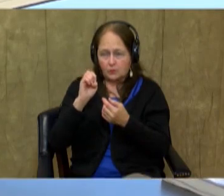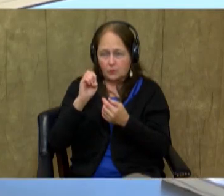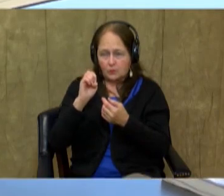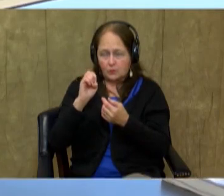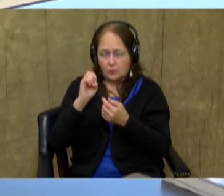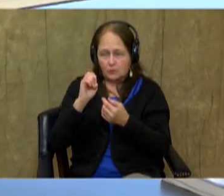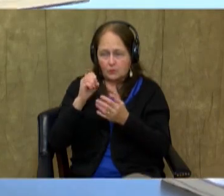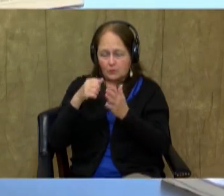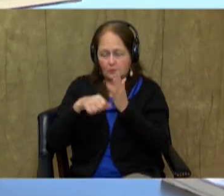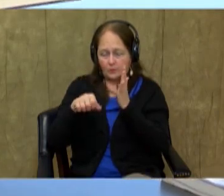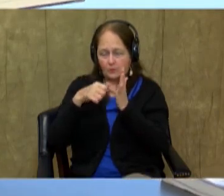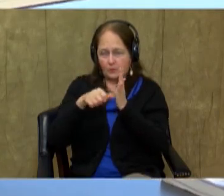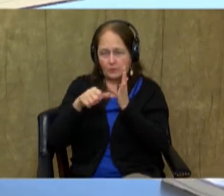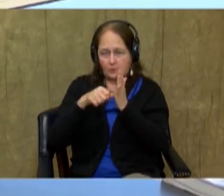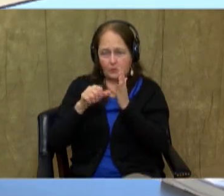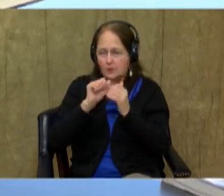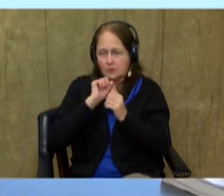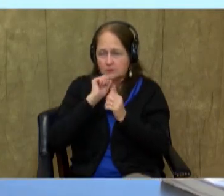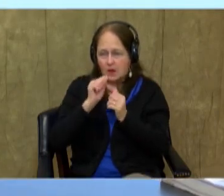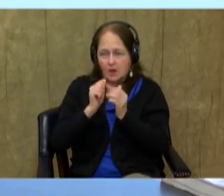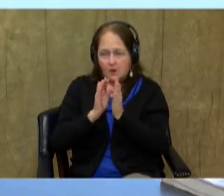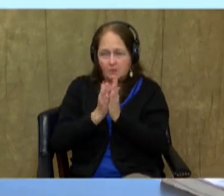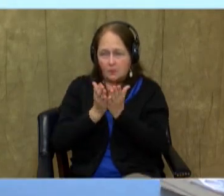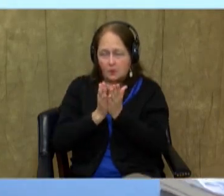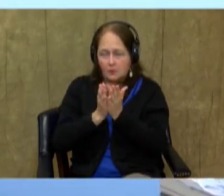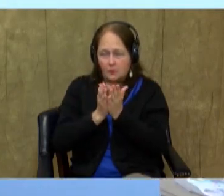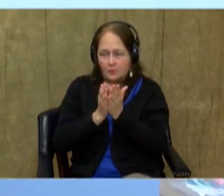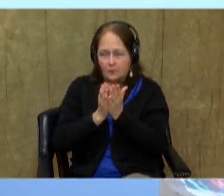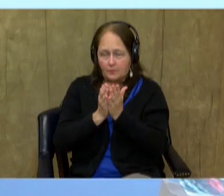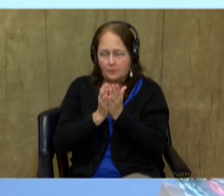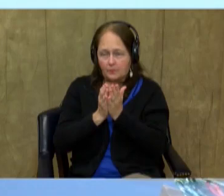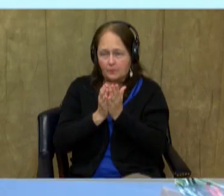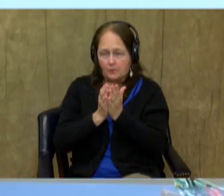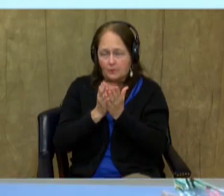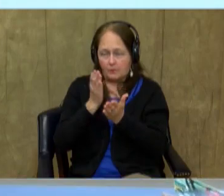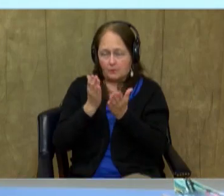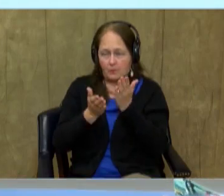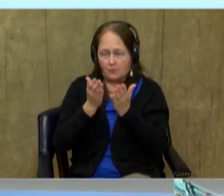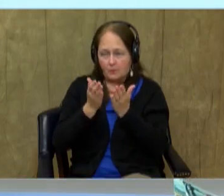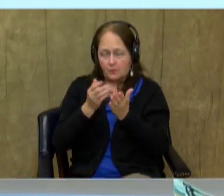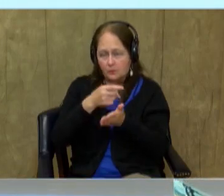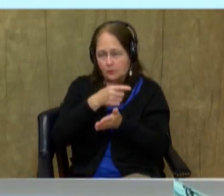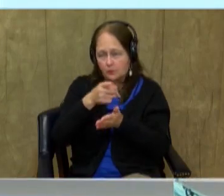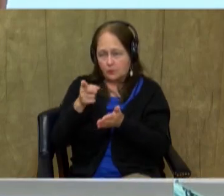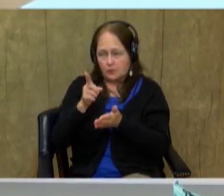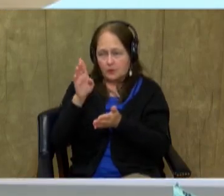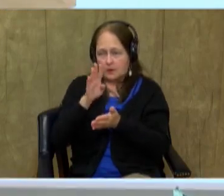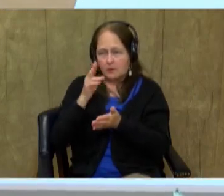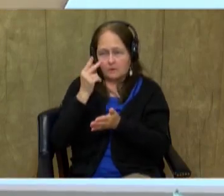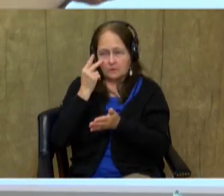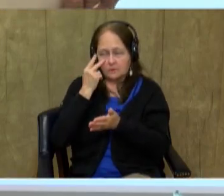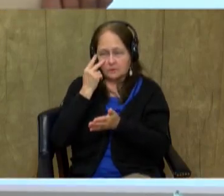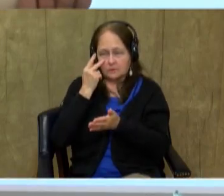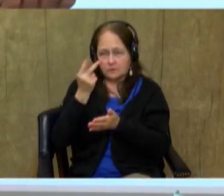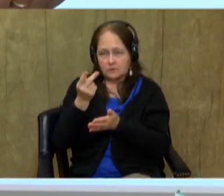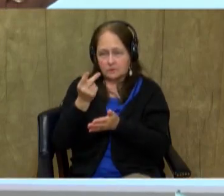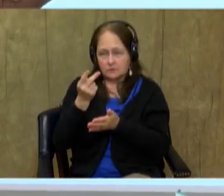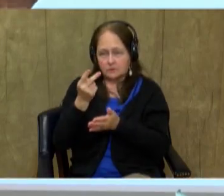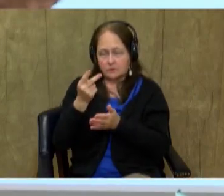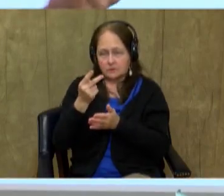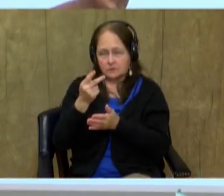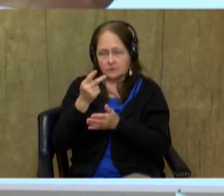It's got some pages. It's not a book. This is not a book. This is something that maybe only a few of y'all have ever really seen.